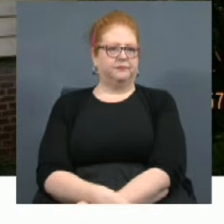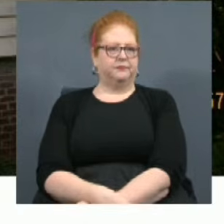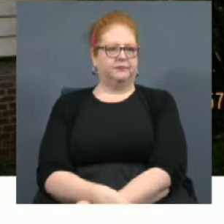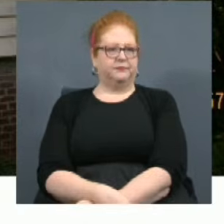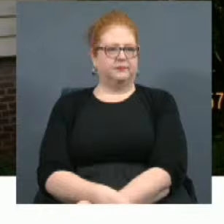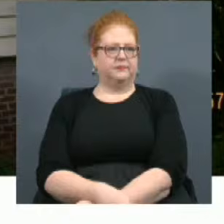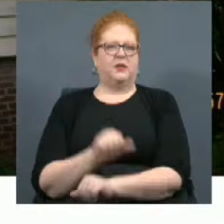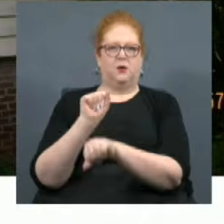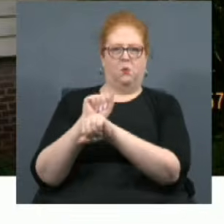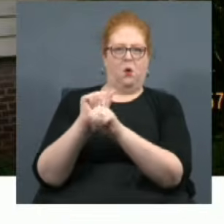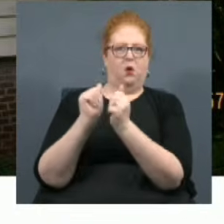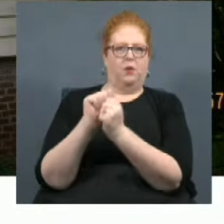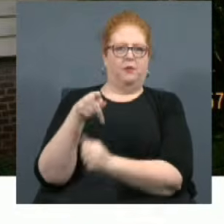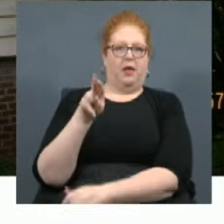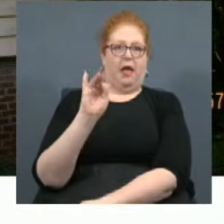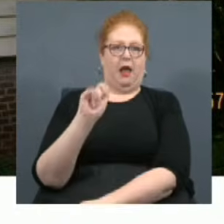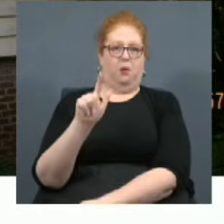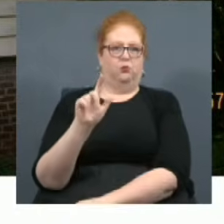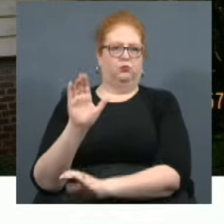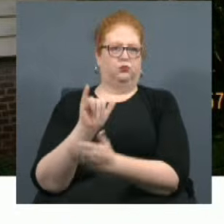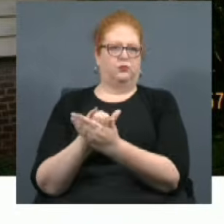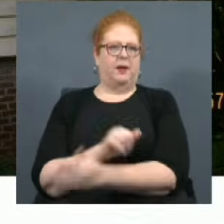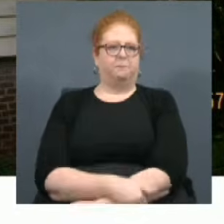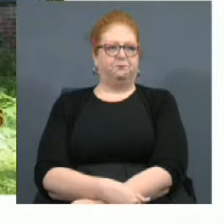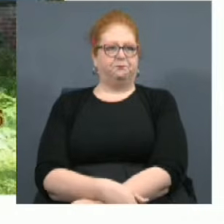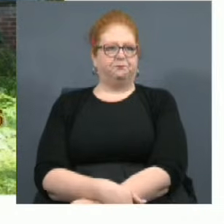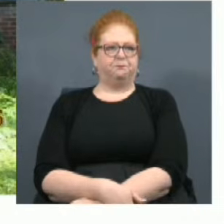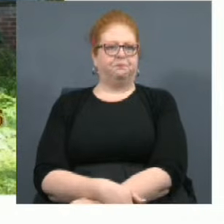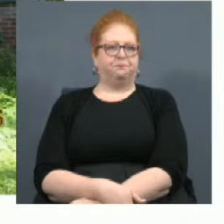If you'll work with April and team.